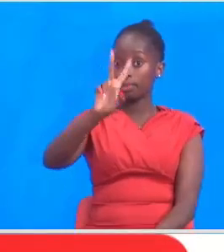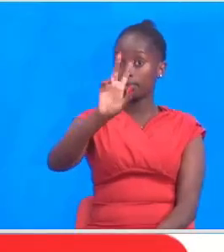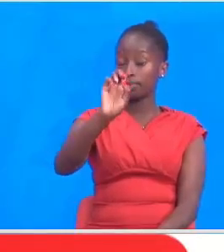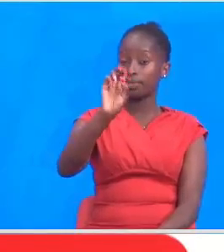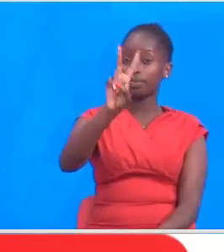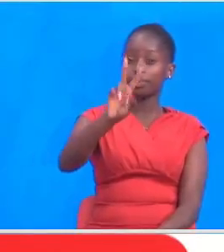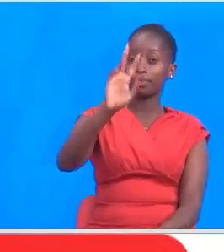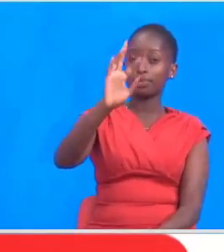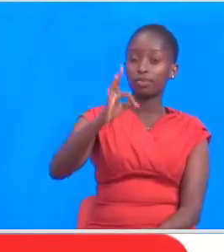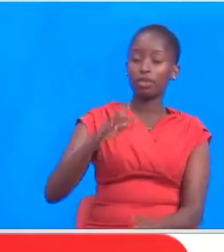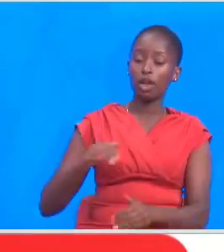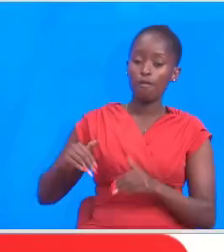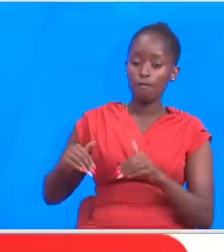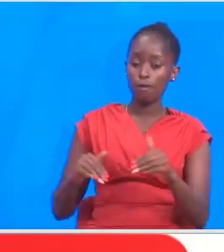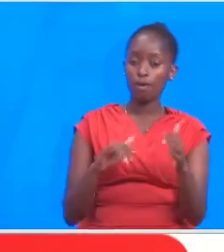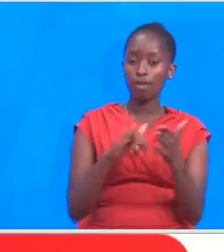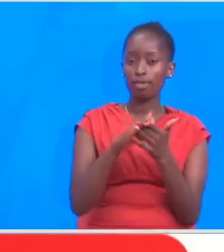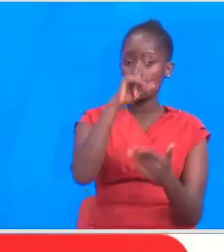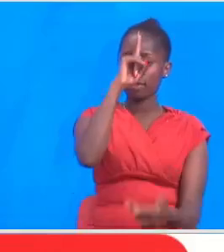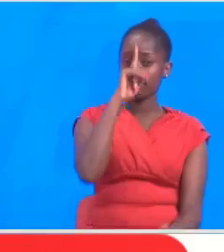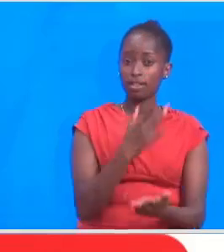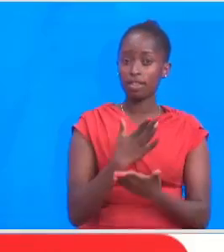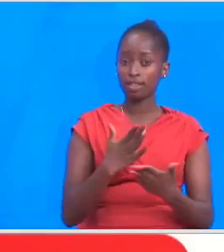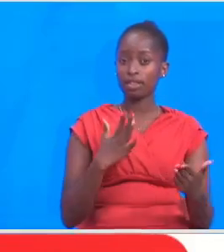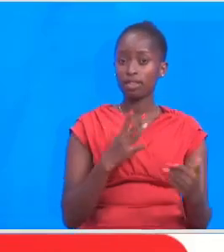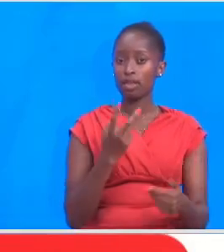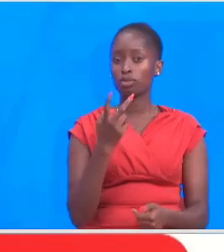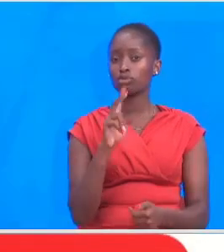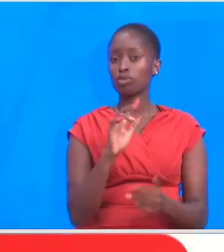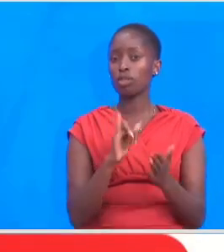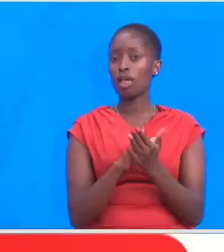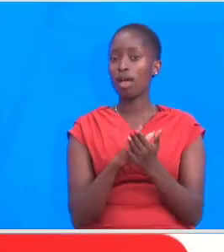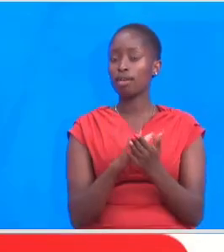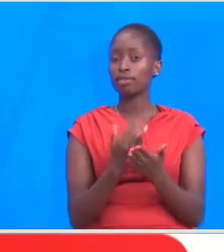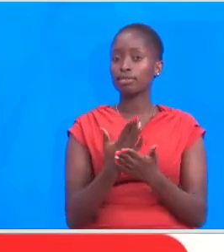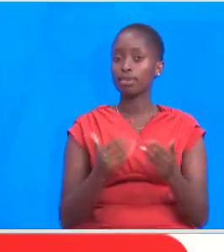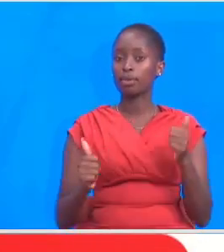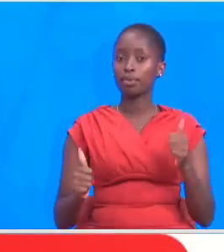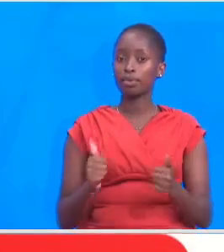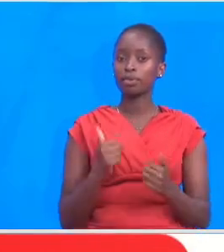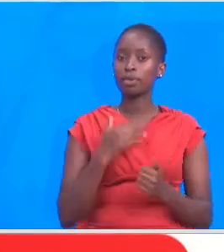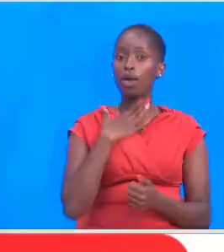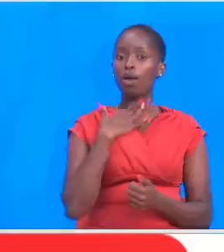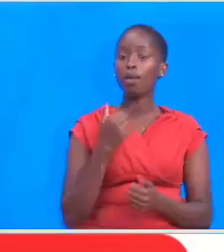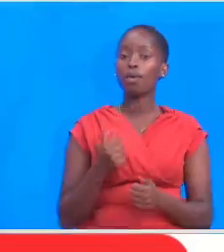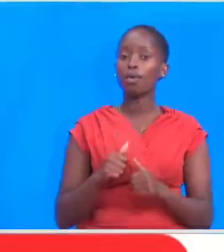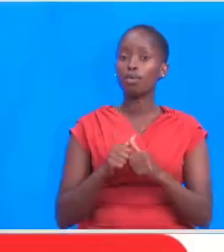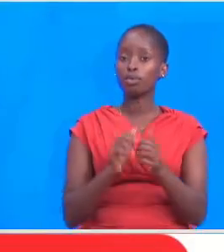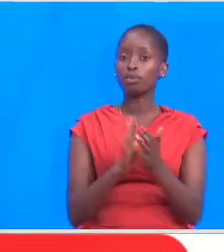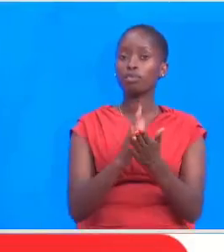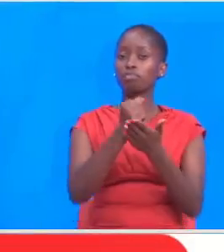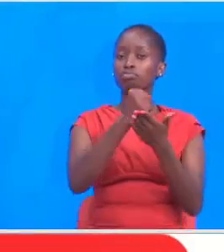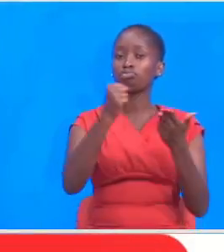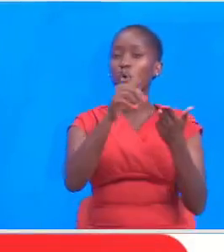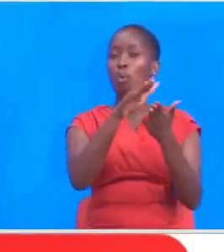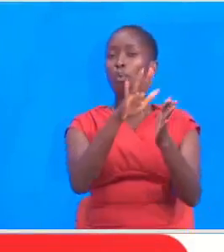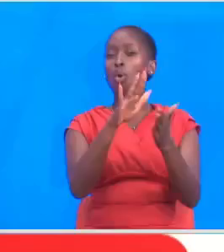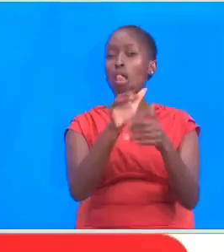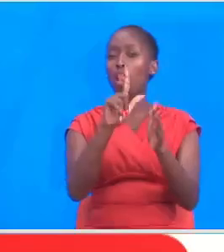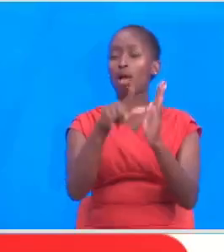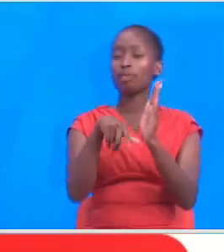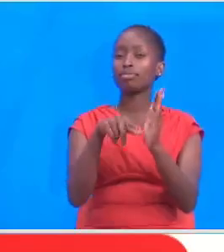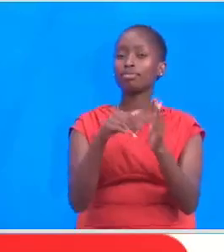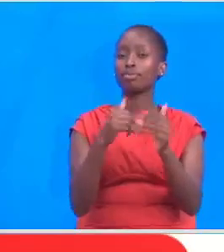a similar script, requiring County Assembly Speaker to refer the impeachment resolution to the Chief Justice, who